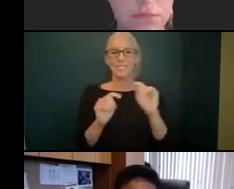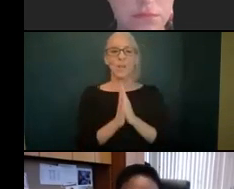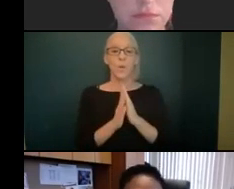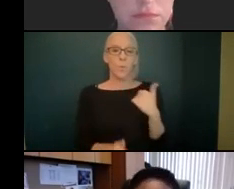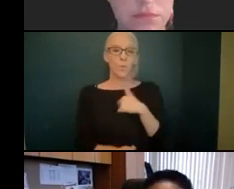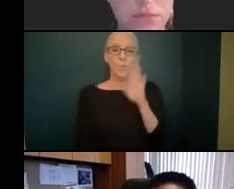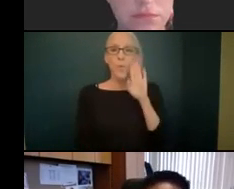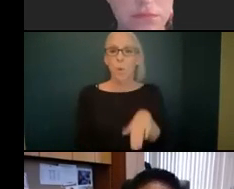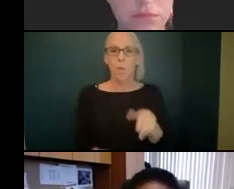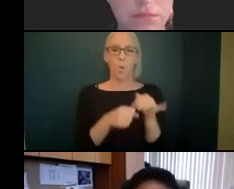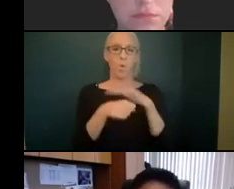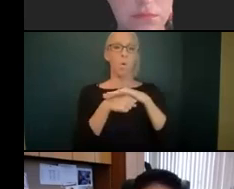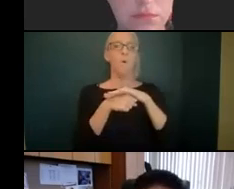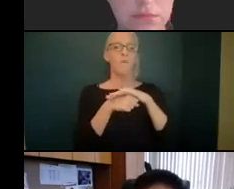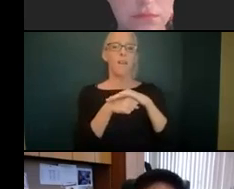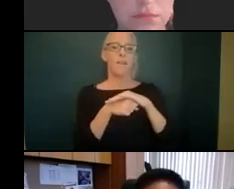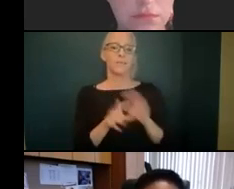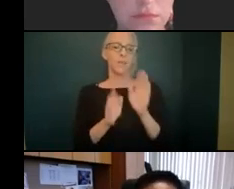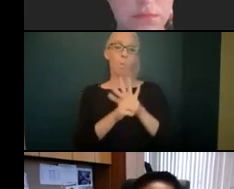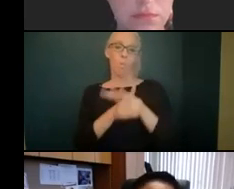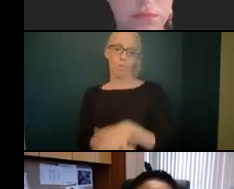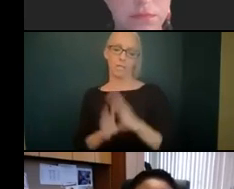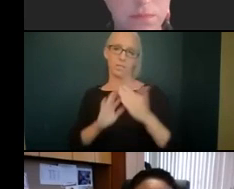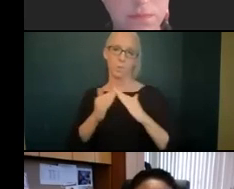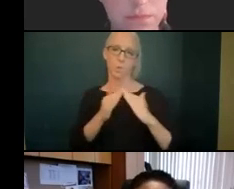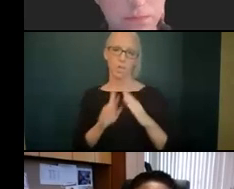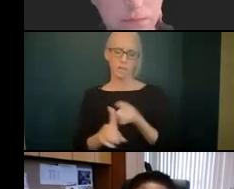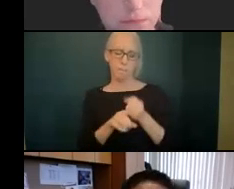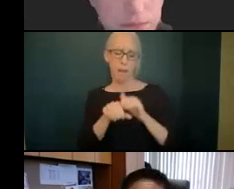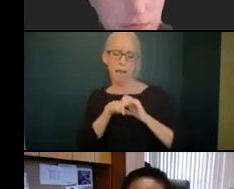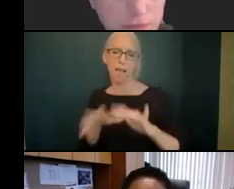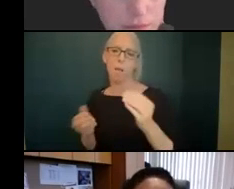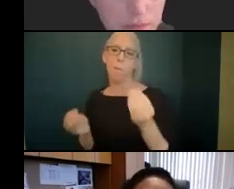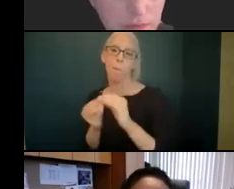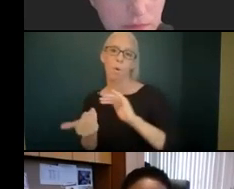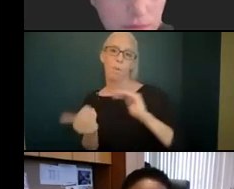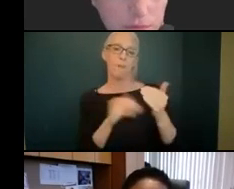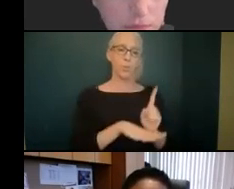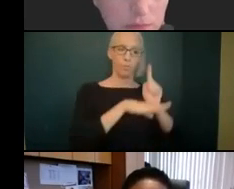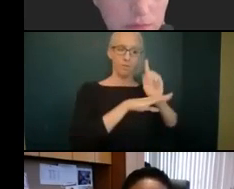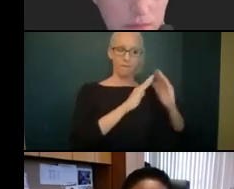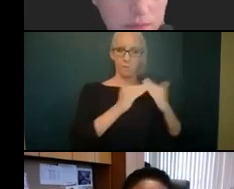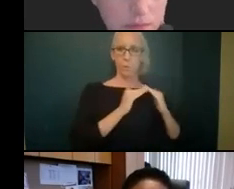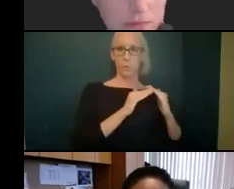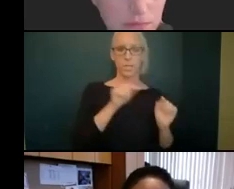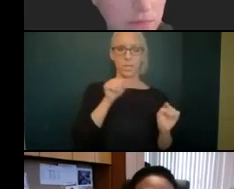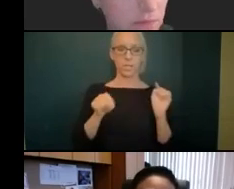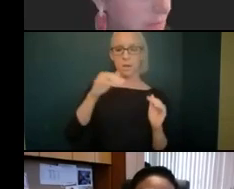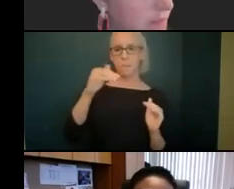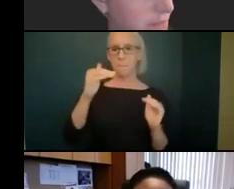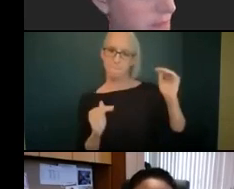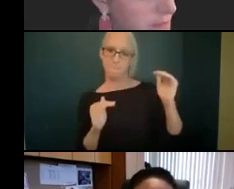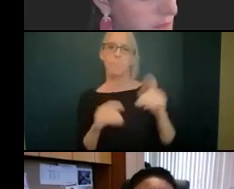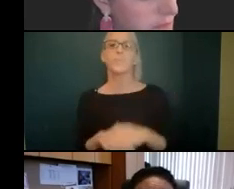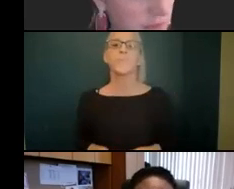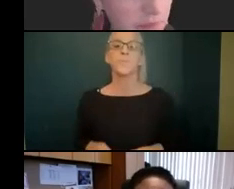has disproportionately hit minority communities. And this was, if you follow excess deaths, as compared to what we expected deaths without a pandemic, these are